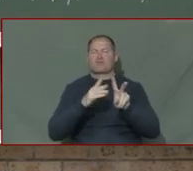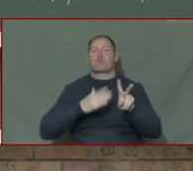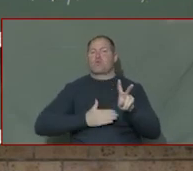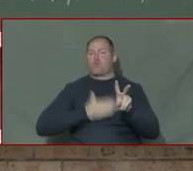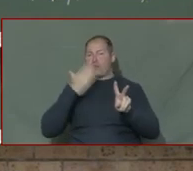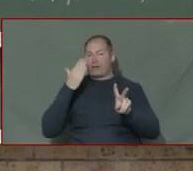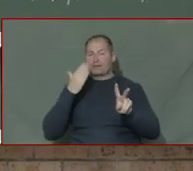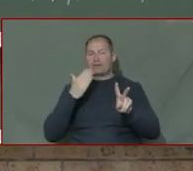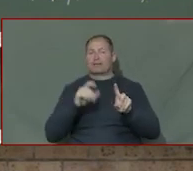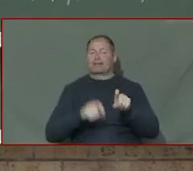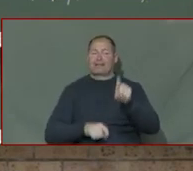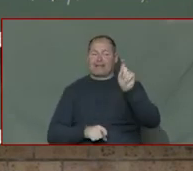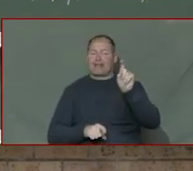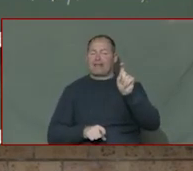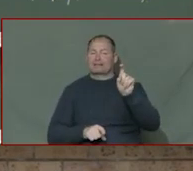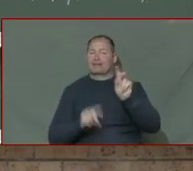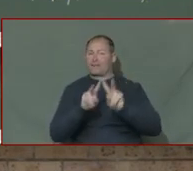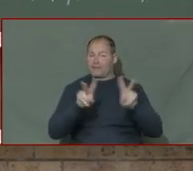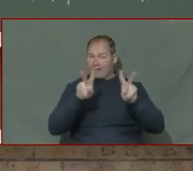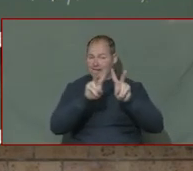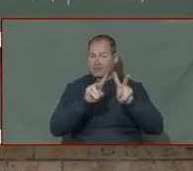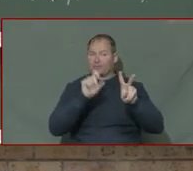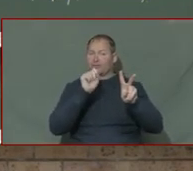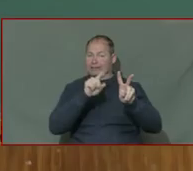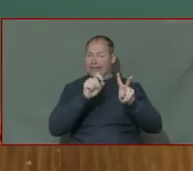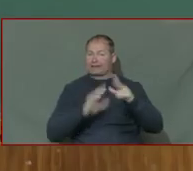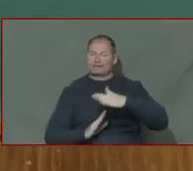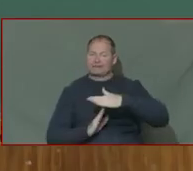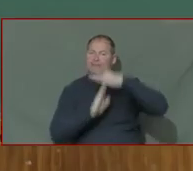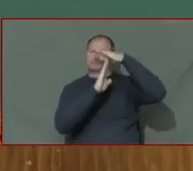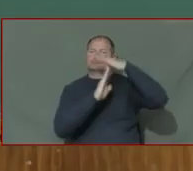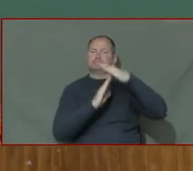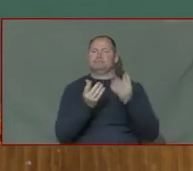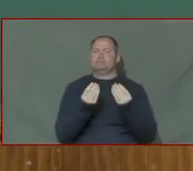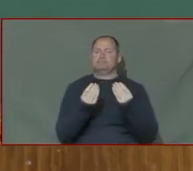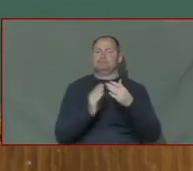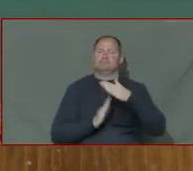maximum. Are you happy with that? Now,